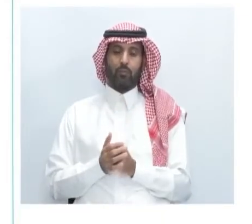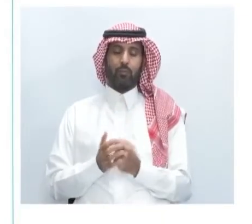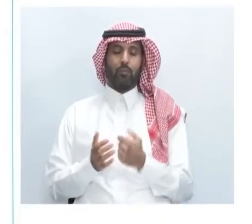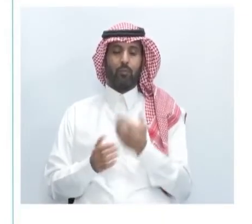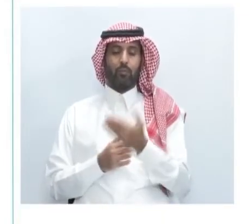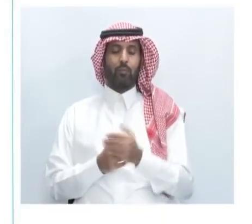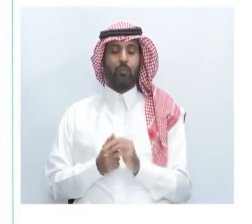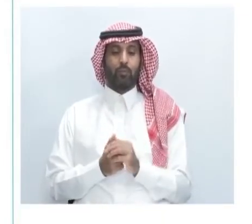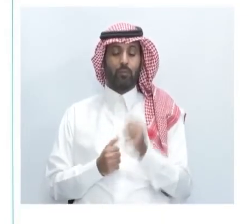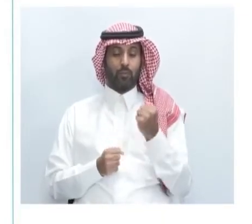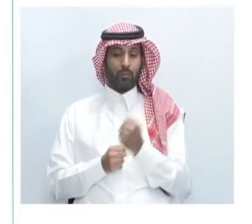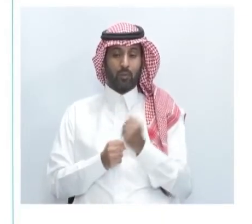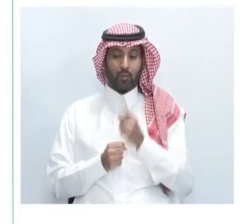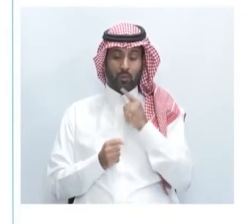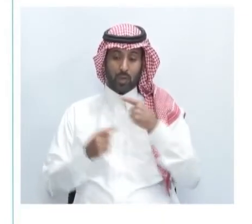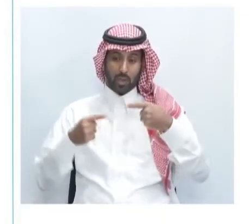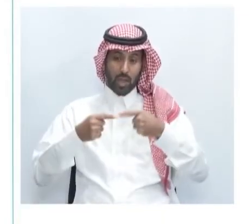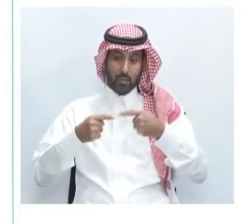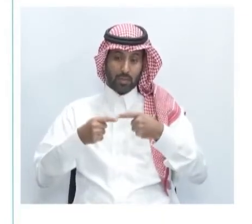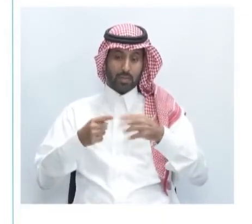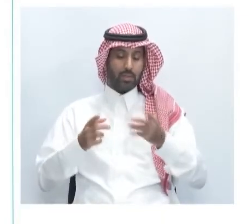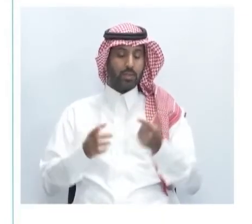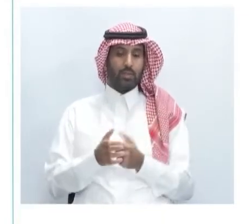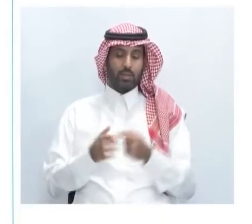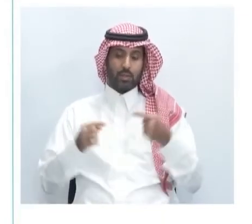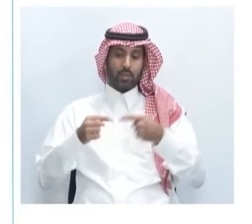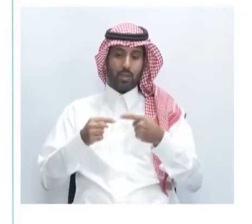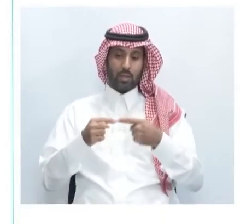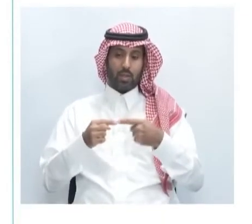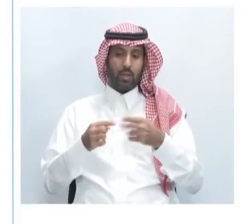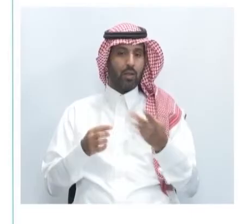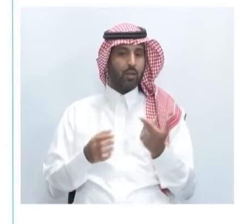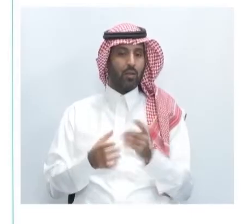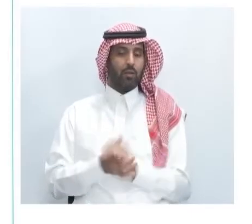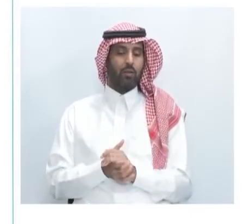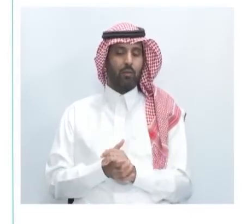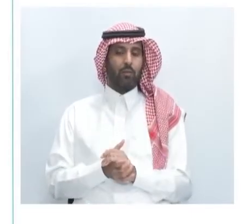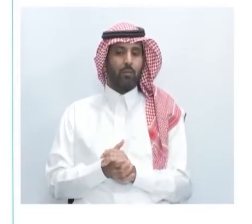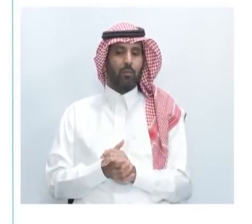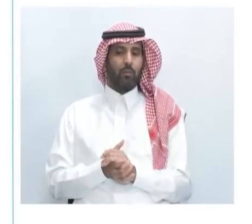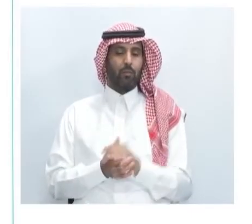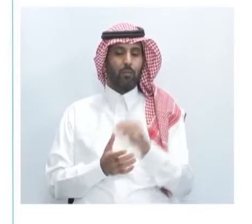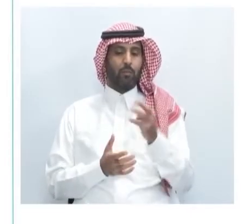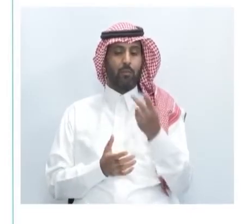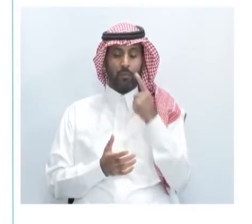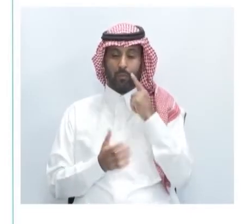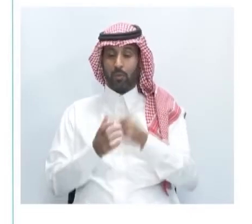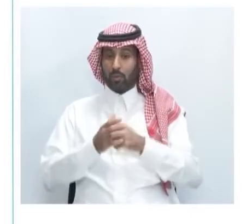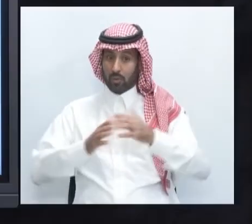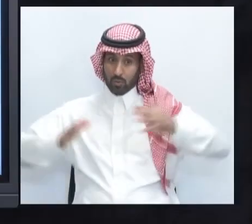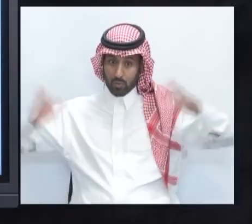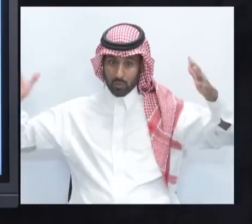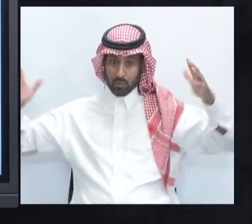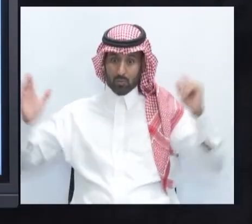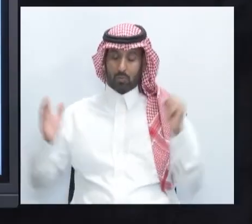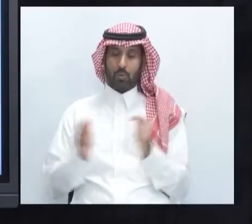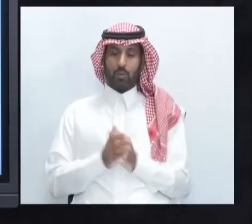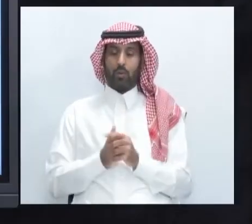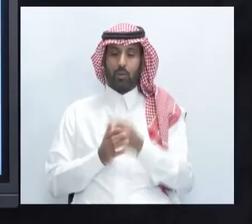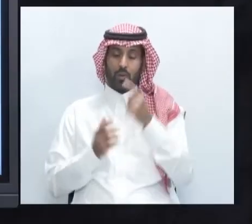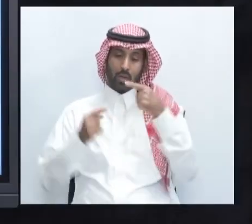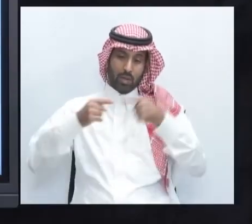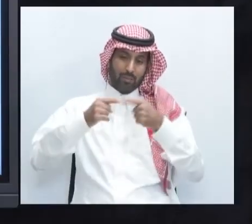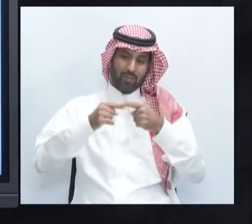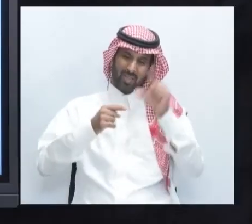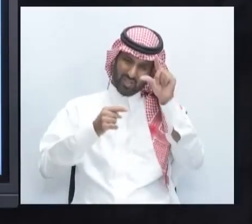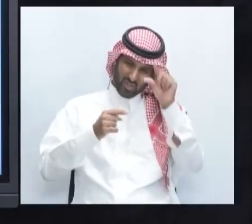Okay. Do the opposite actions. Do the opposite actions. So we have it's big. What is the opposite of